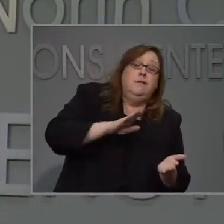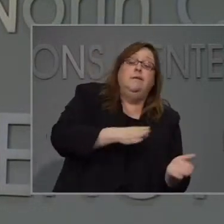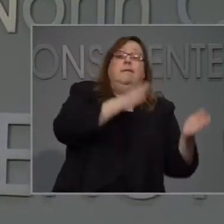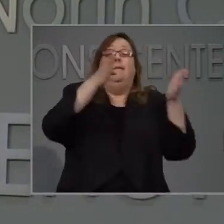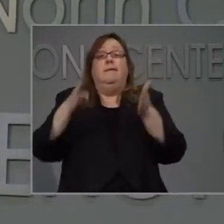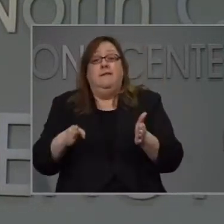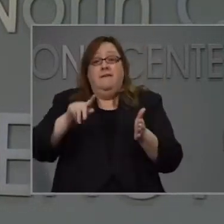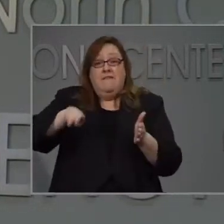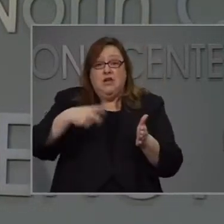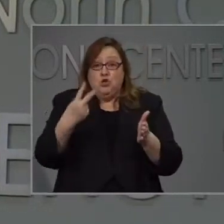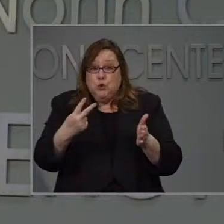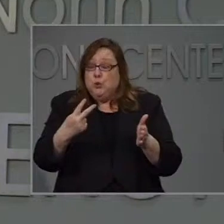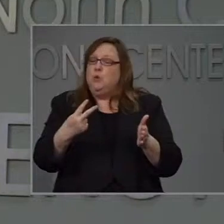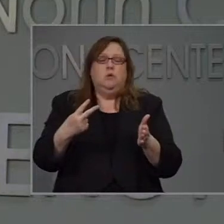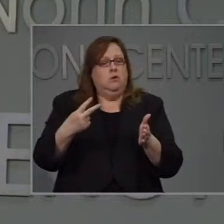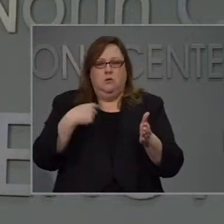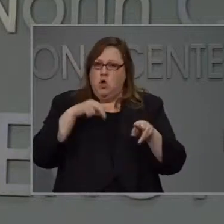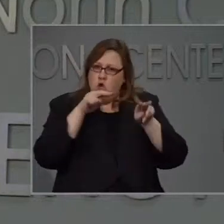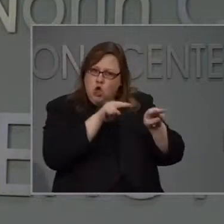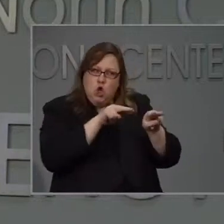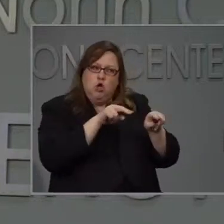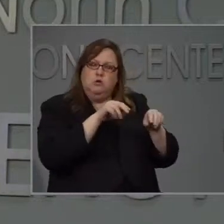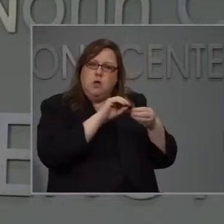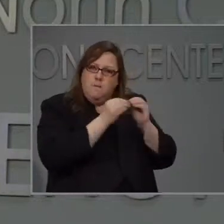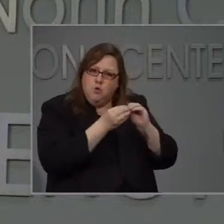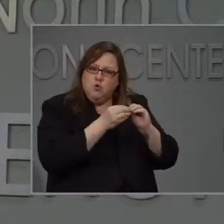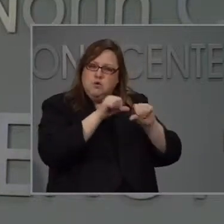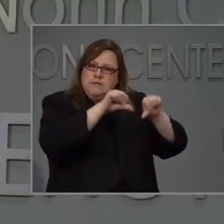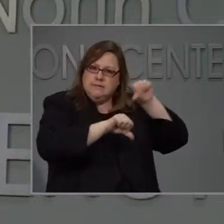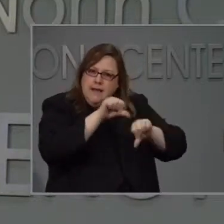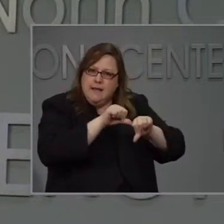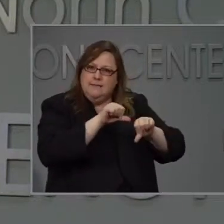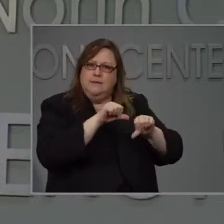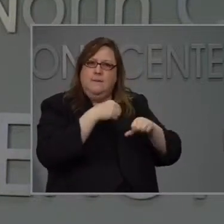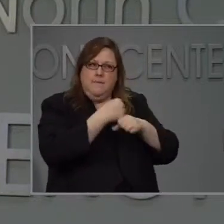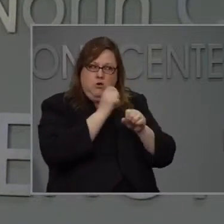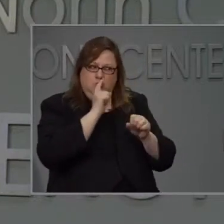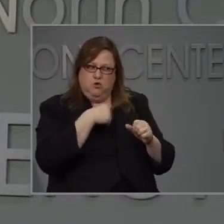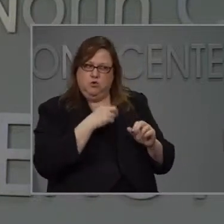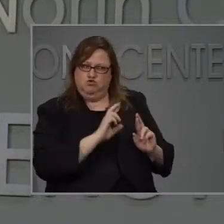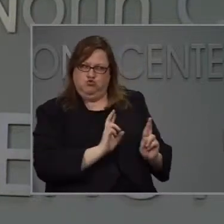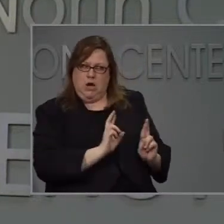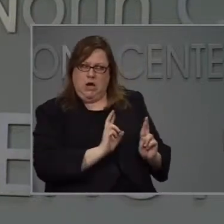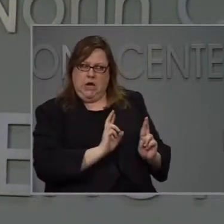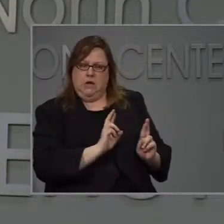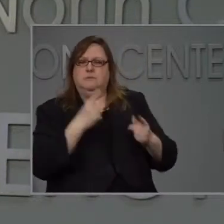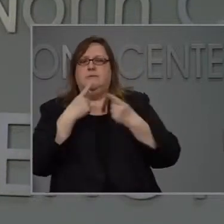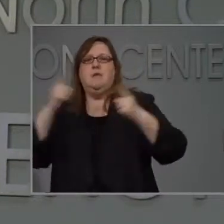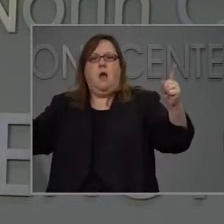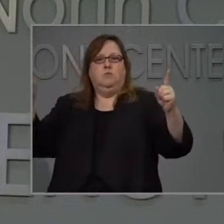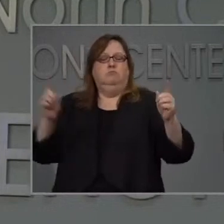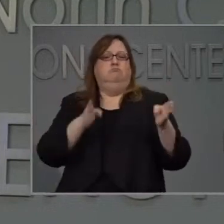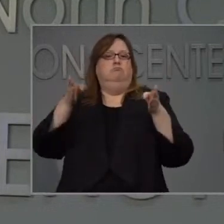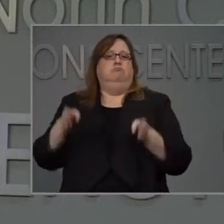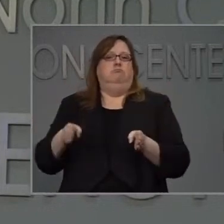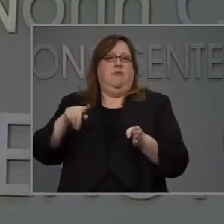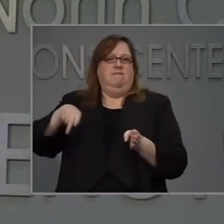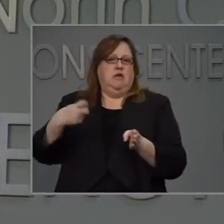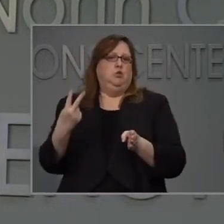time in this phase to keep a careful eye on the indicators before we're ready to announce the start of phase 2.